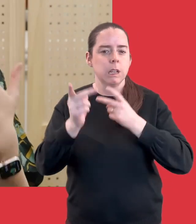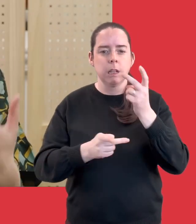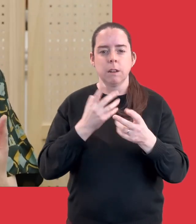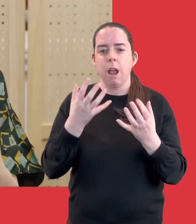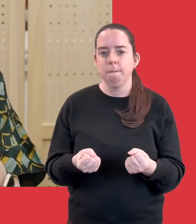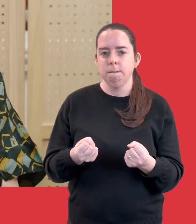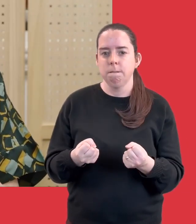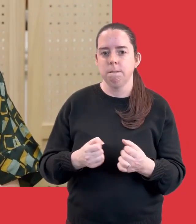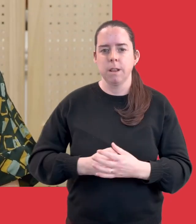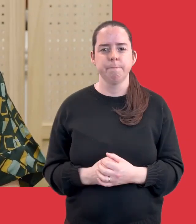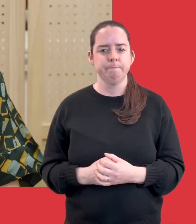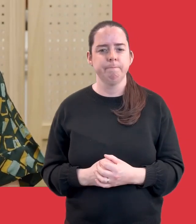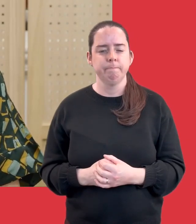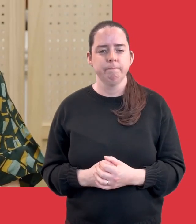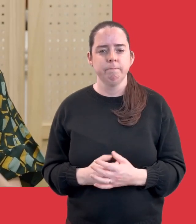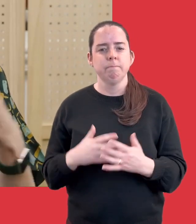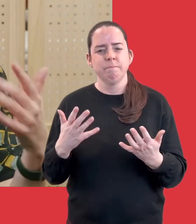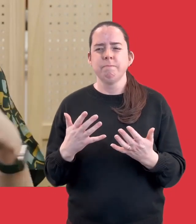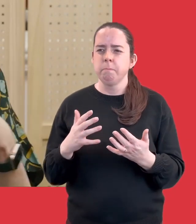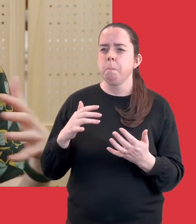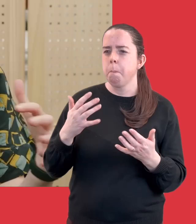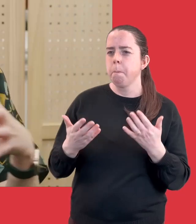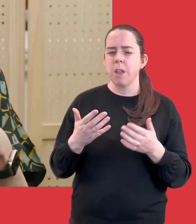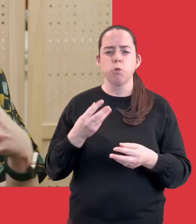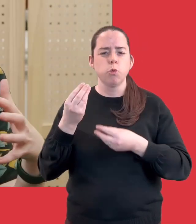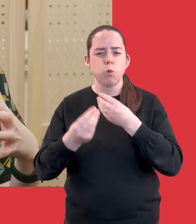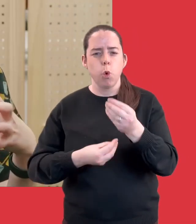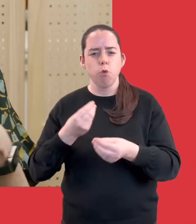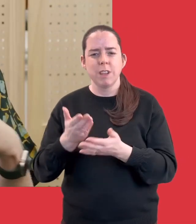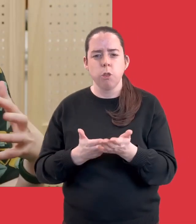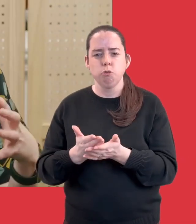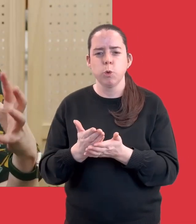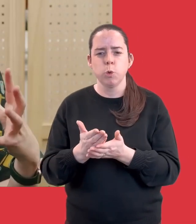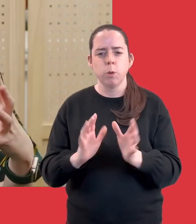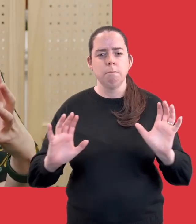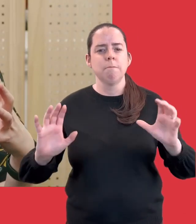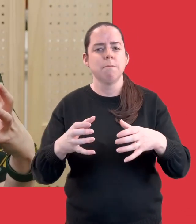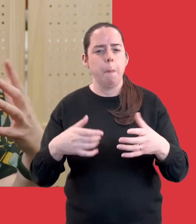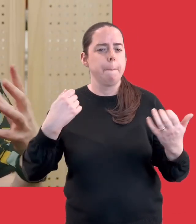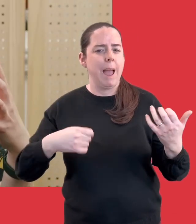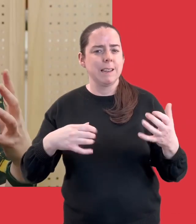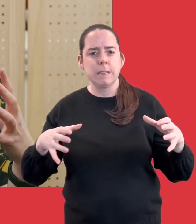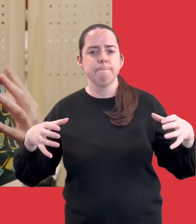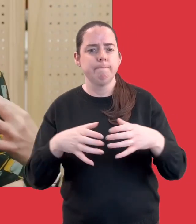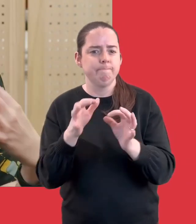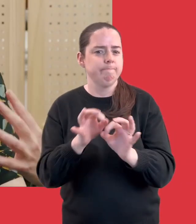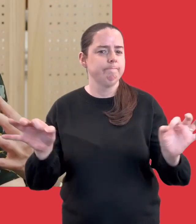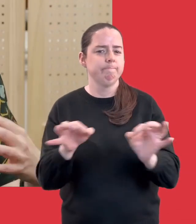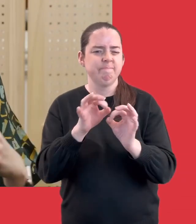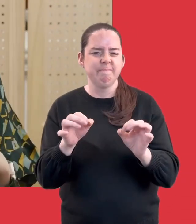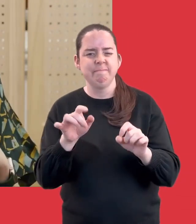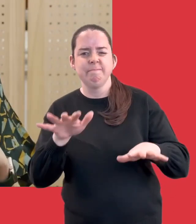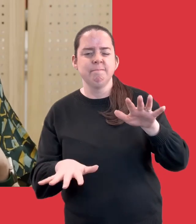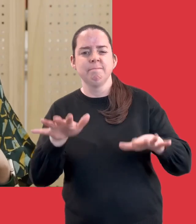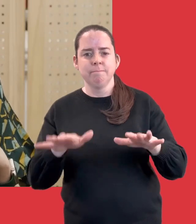and singing, and in a sense, maybe that the storytelling or the storytellers were almost like a band, something like